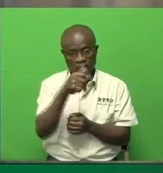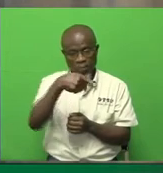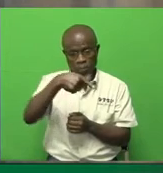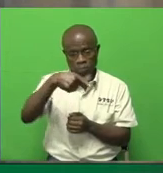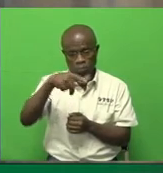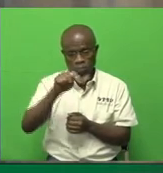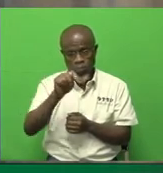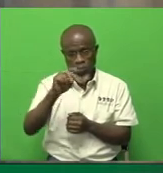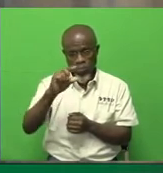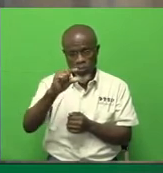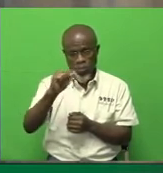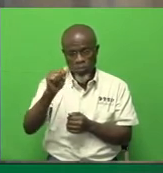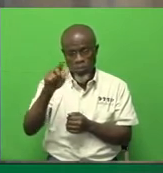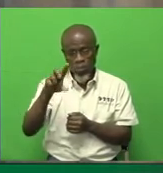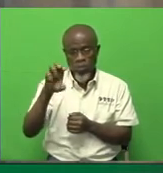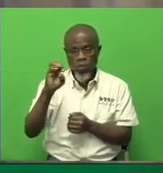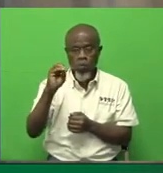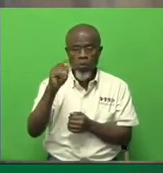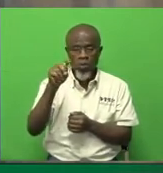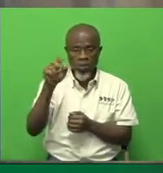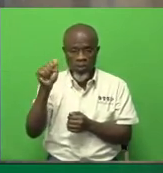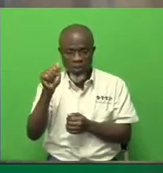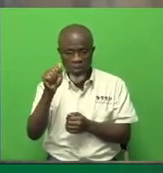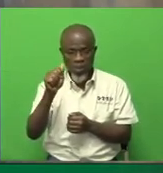energy Logistics hub